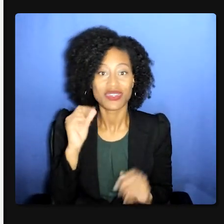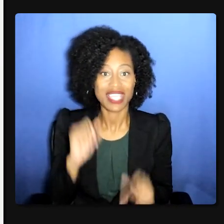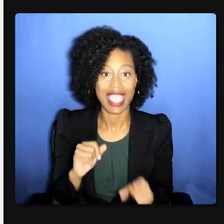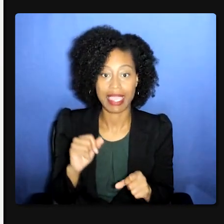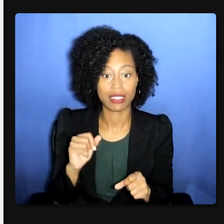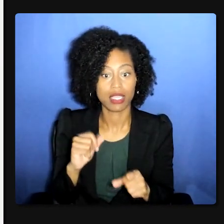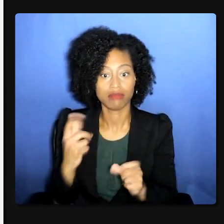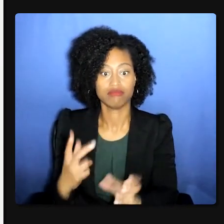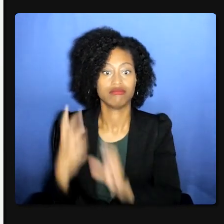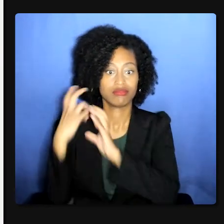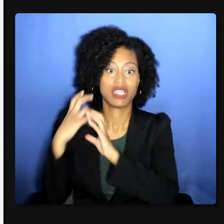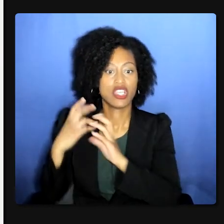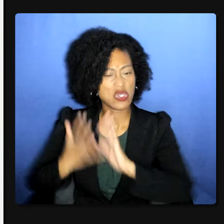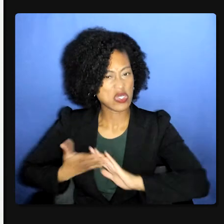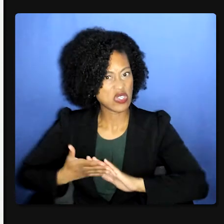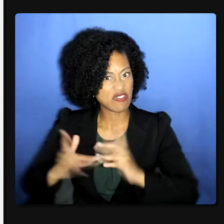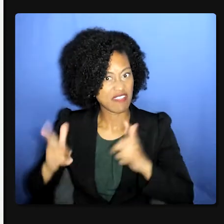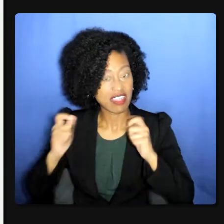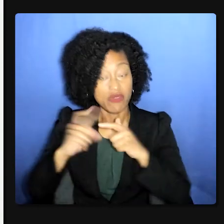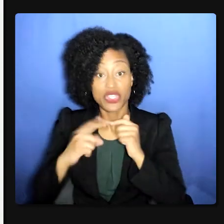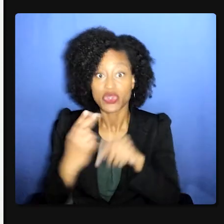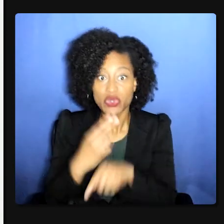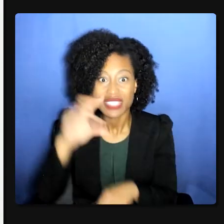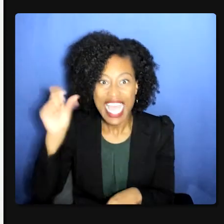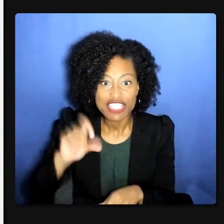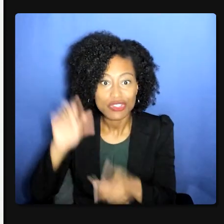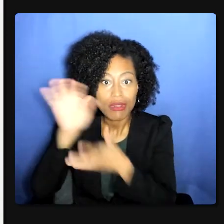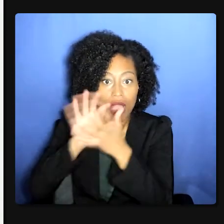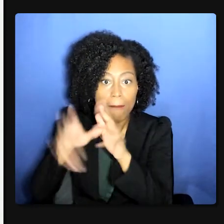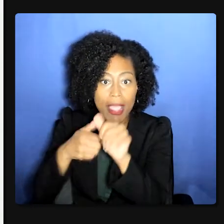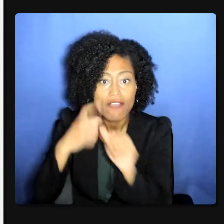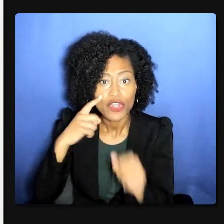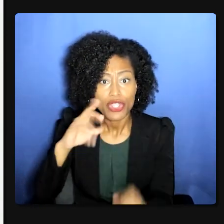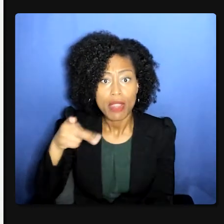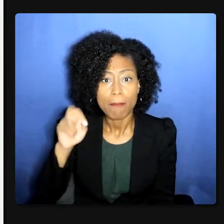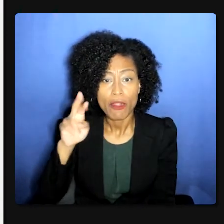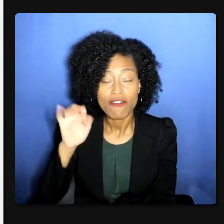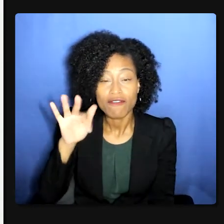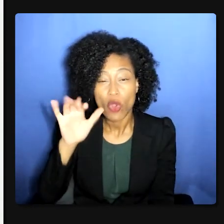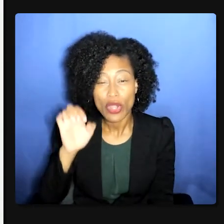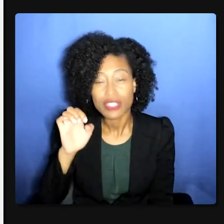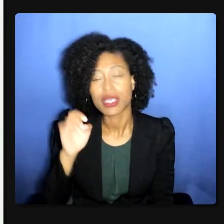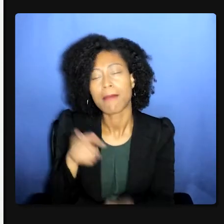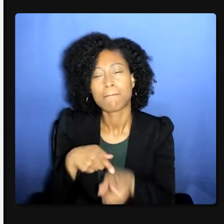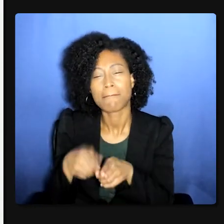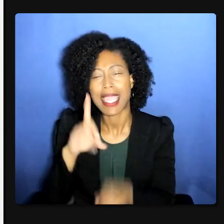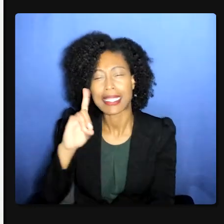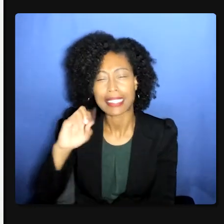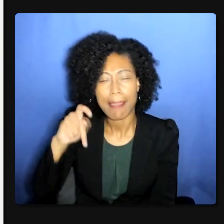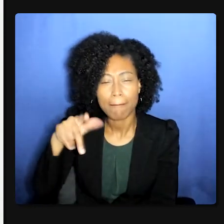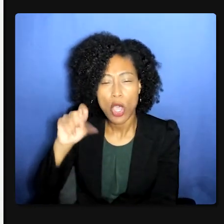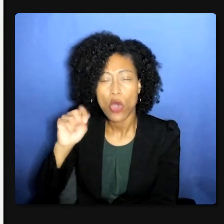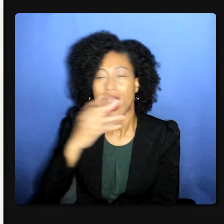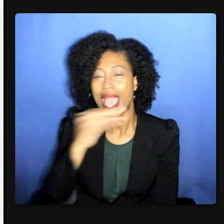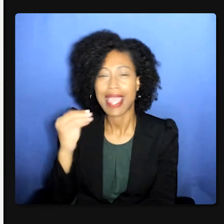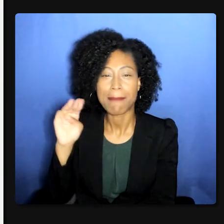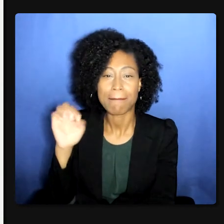to get started from on-prem is to use Azure as the cloud backup for your Perforce main depo and all metadata.